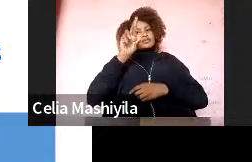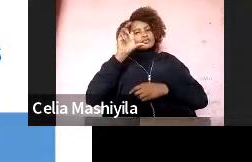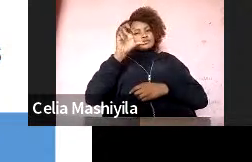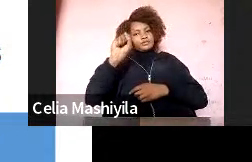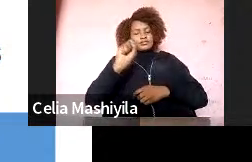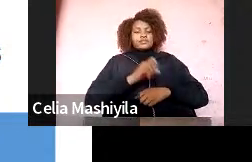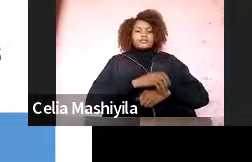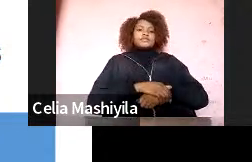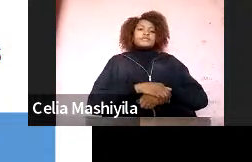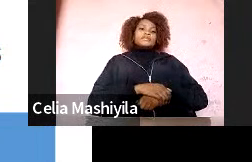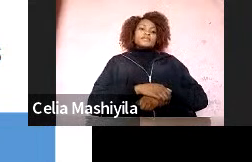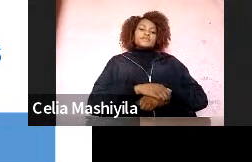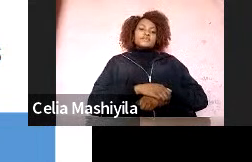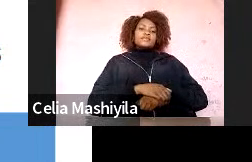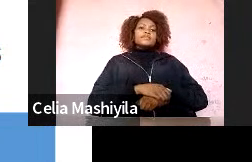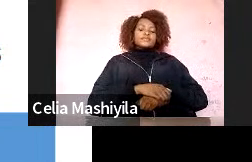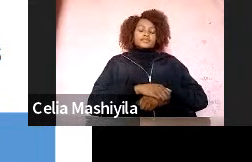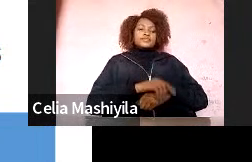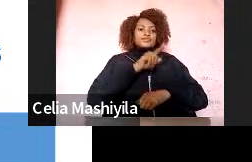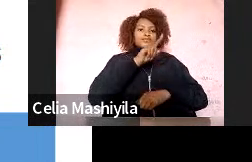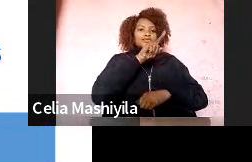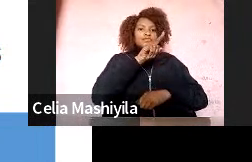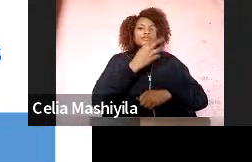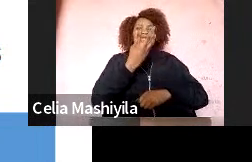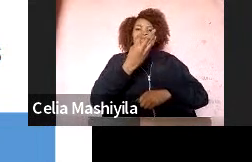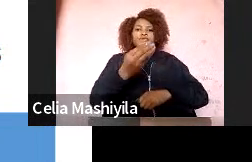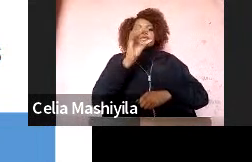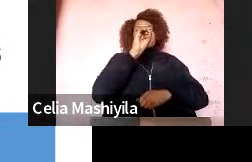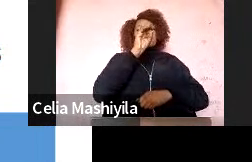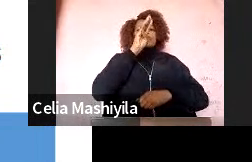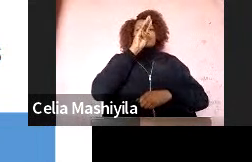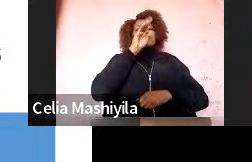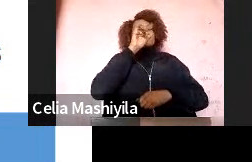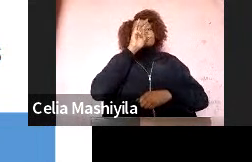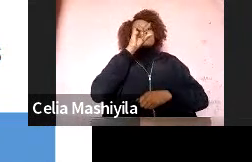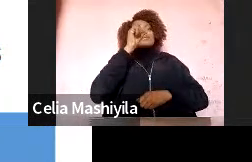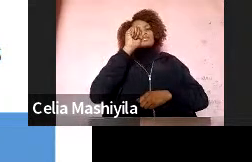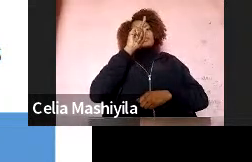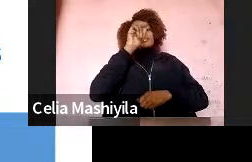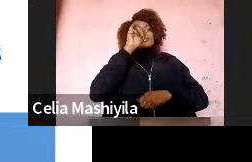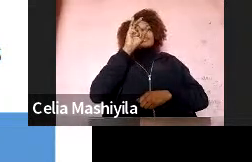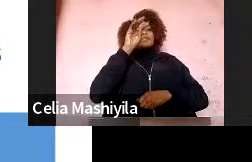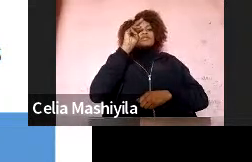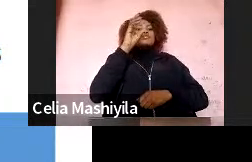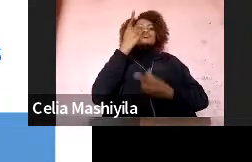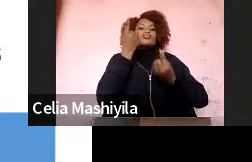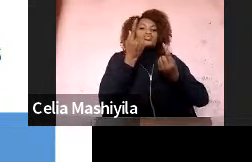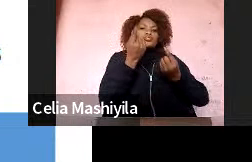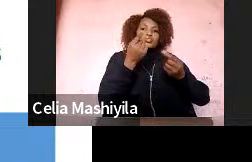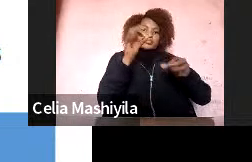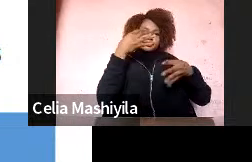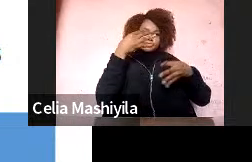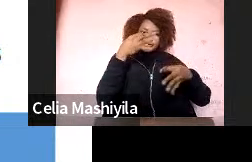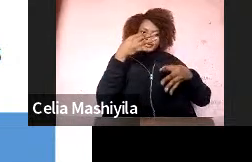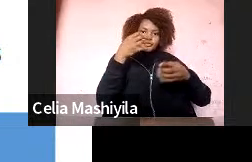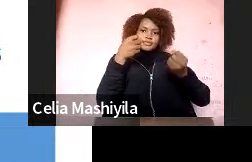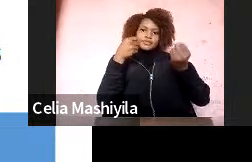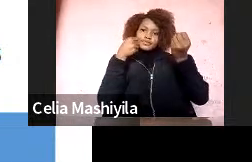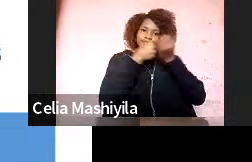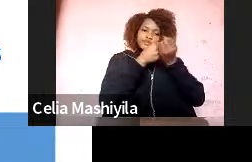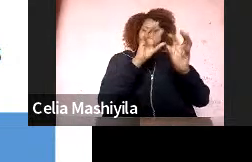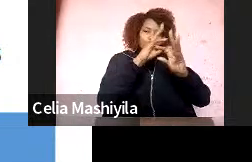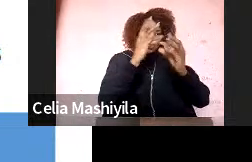obligation to provide all supporting documents and information within